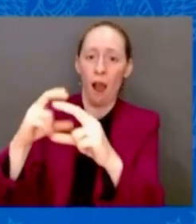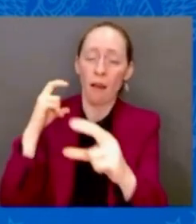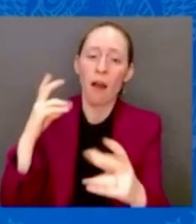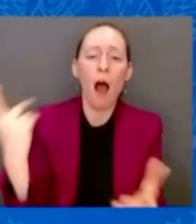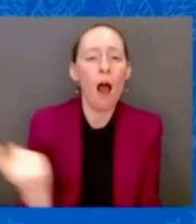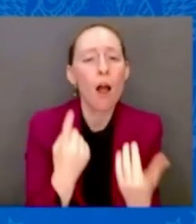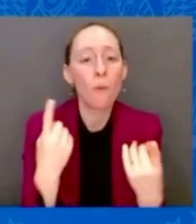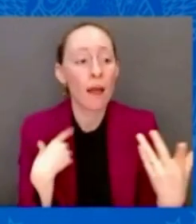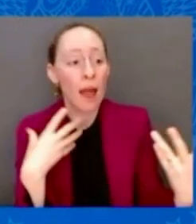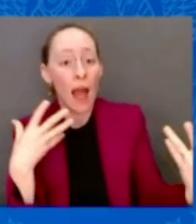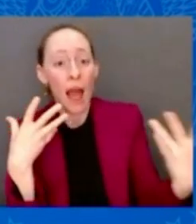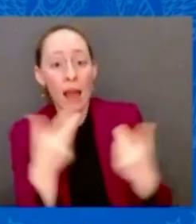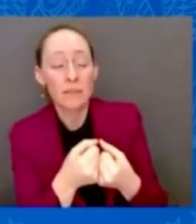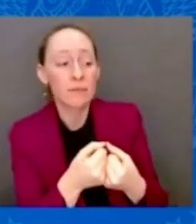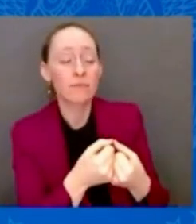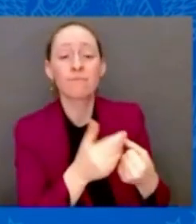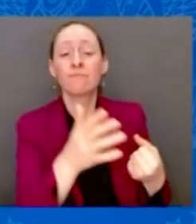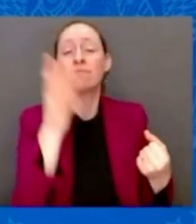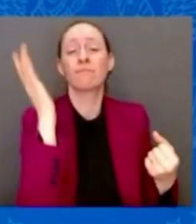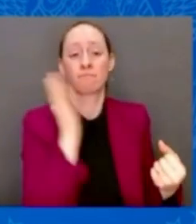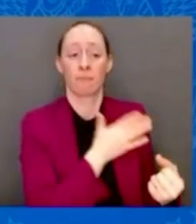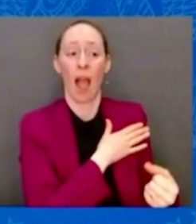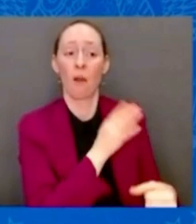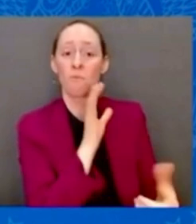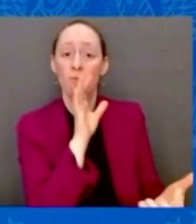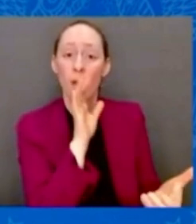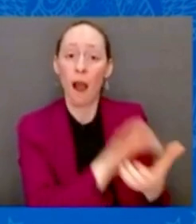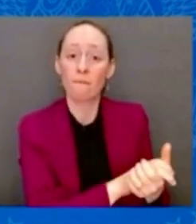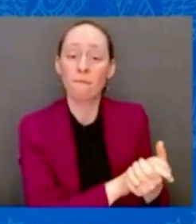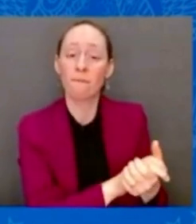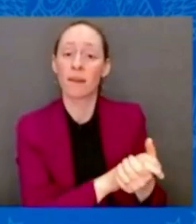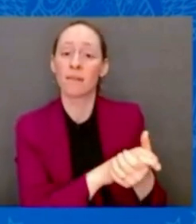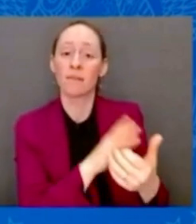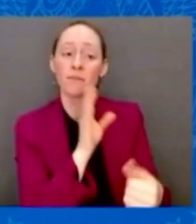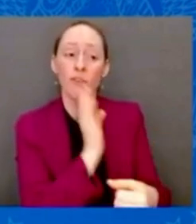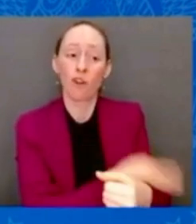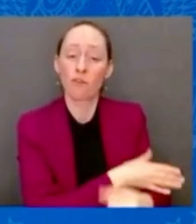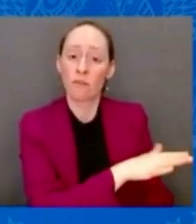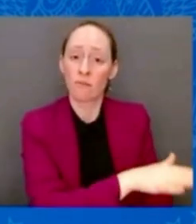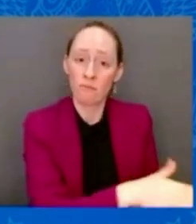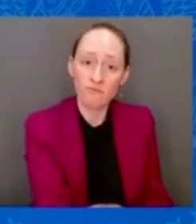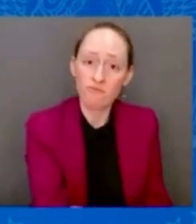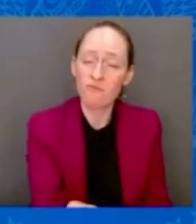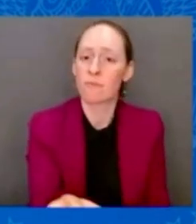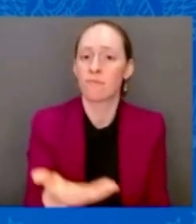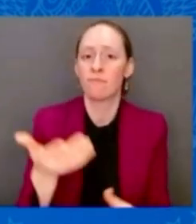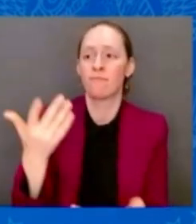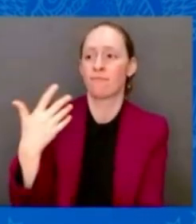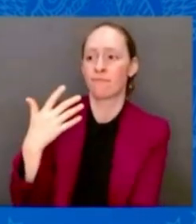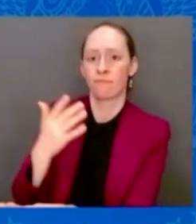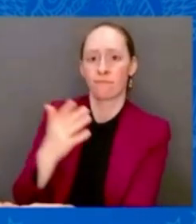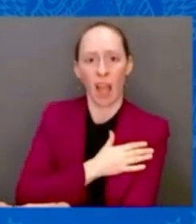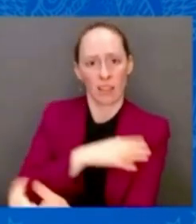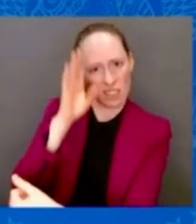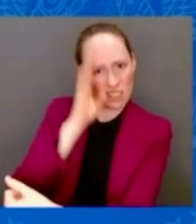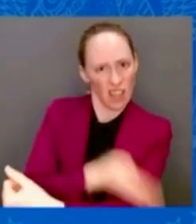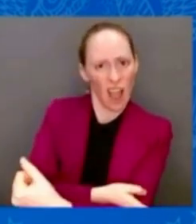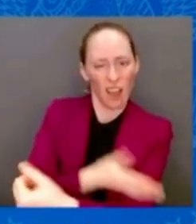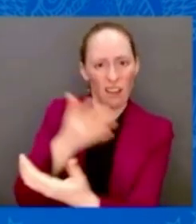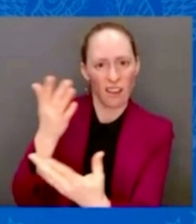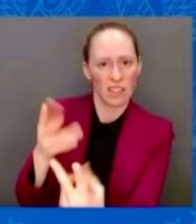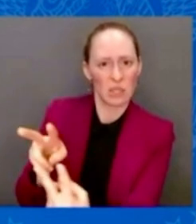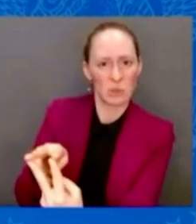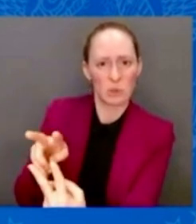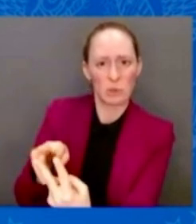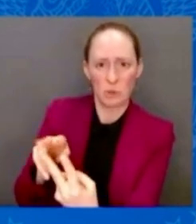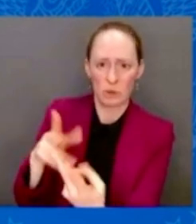sister and mom for, they tell me up to, I never wanted to know the detail, but up to close to 3 hours. It took my fire company to jaws of life